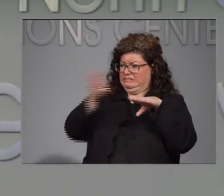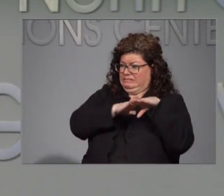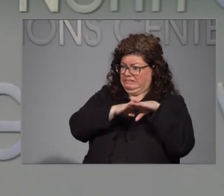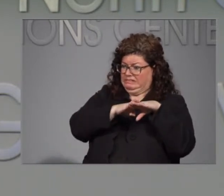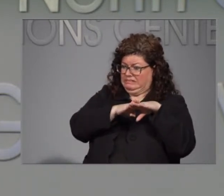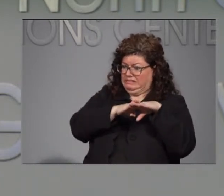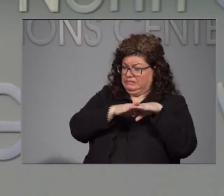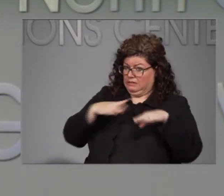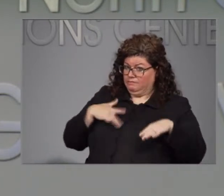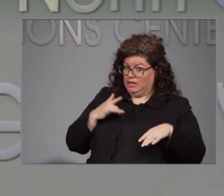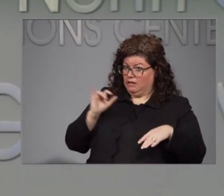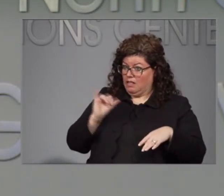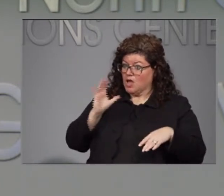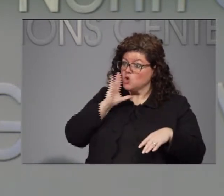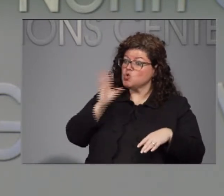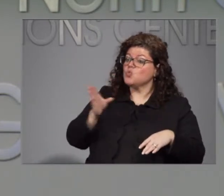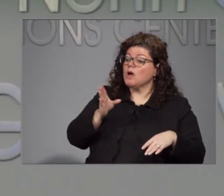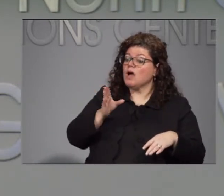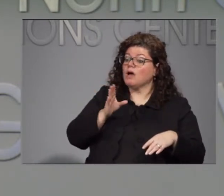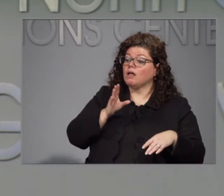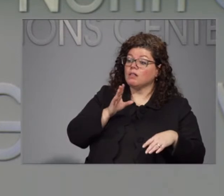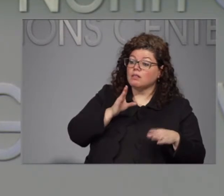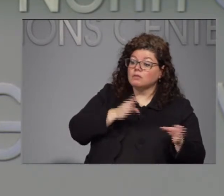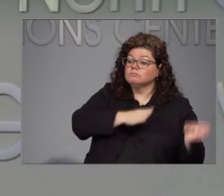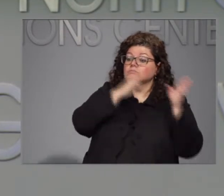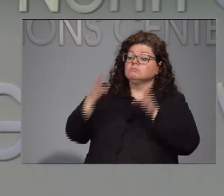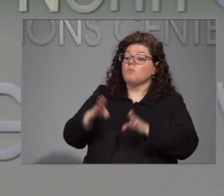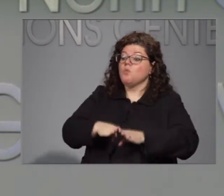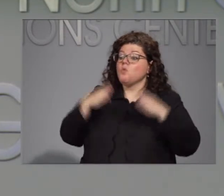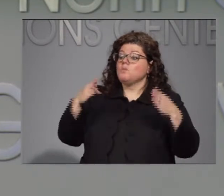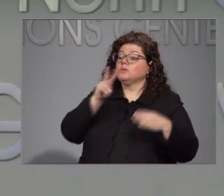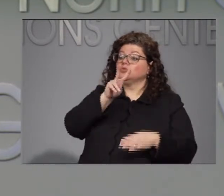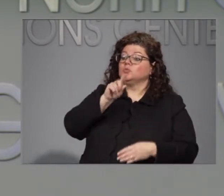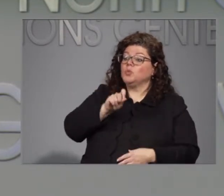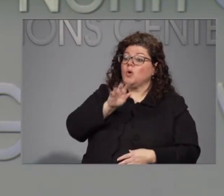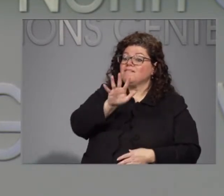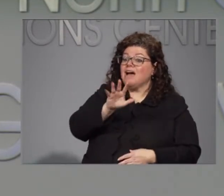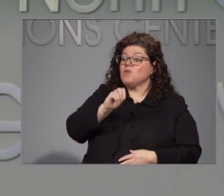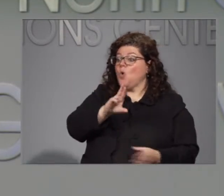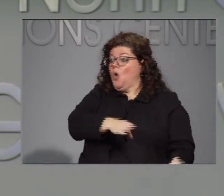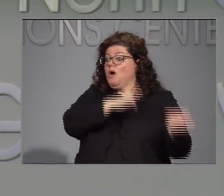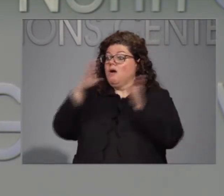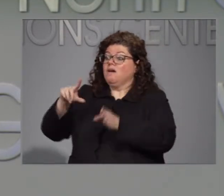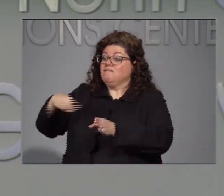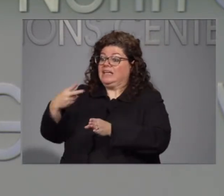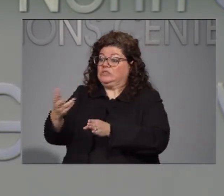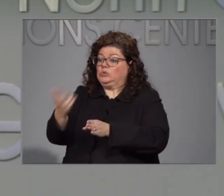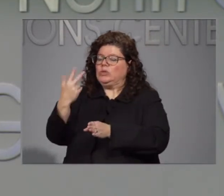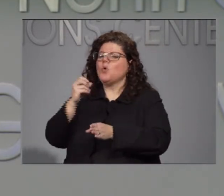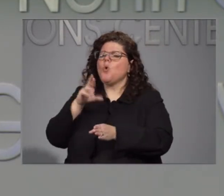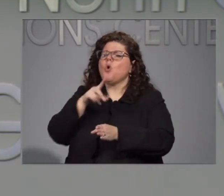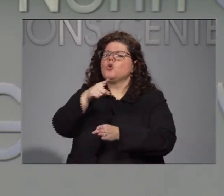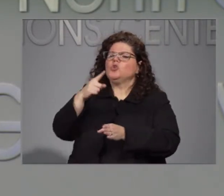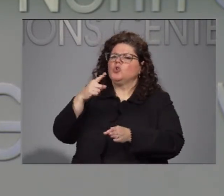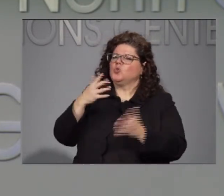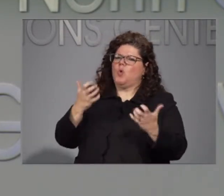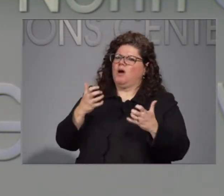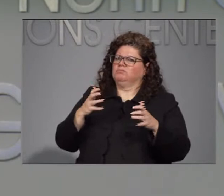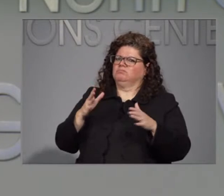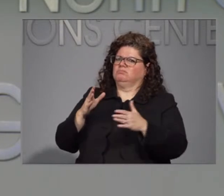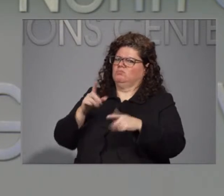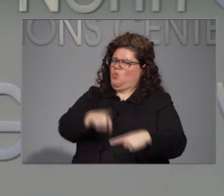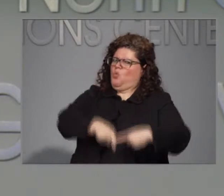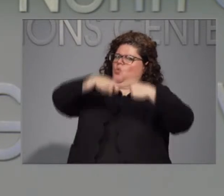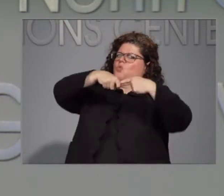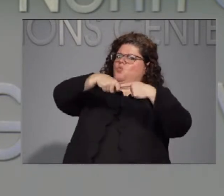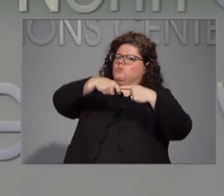the state into phase 2.5 and even into phase 3? Is anything off the table at this point based on what we saw? And also, how